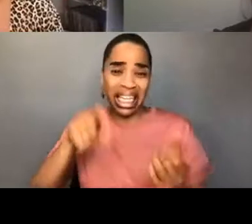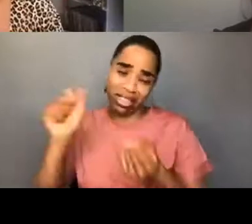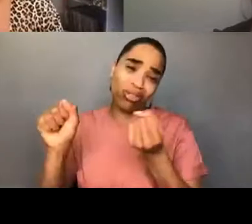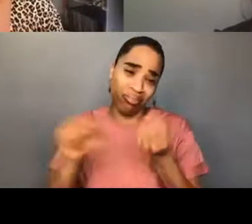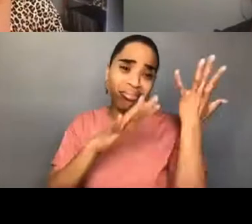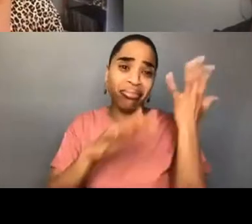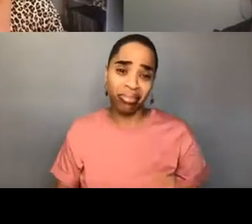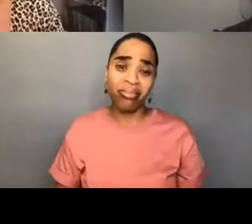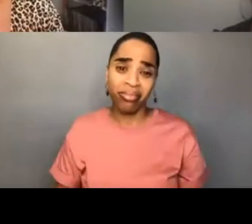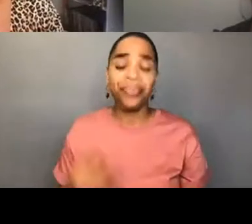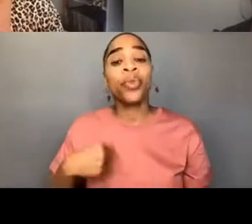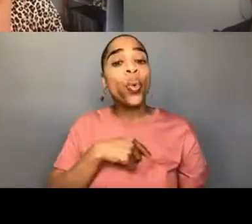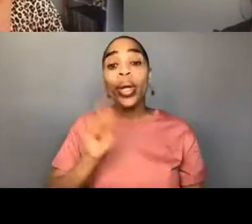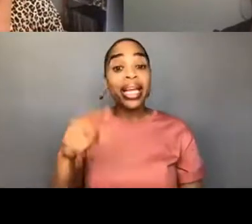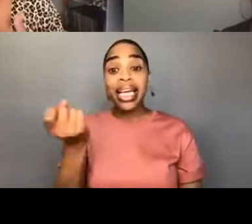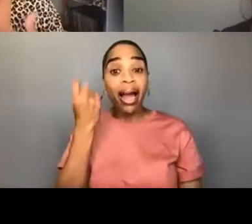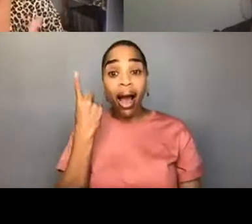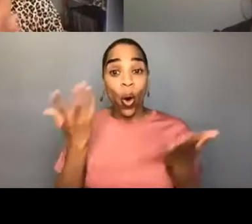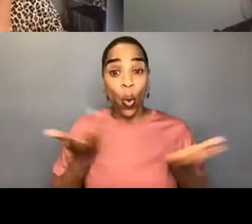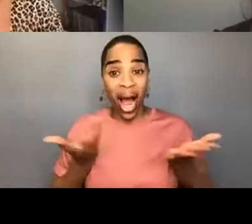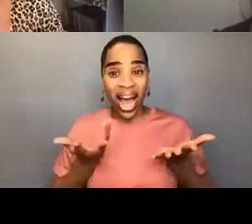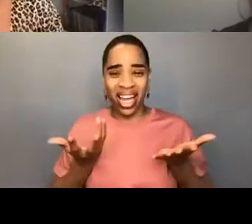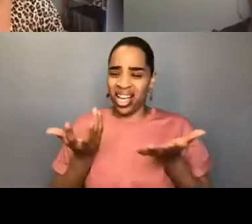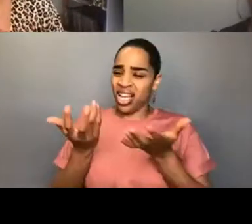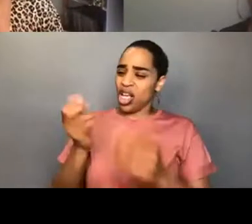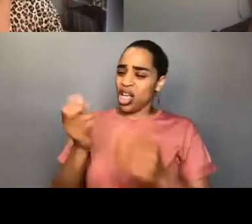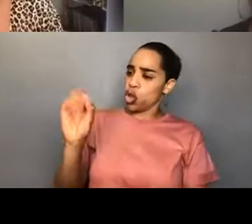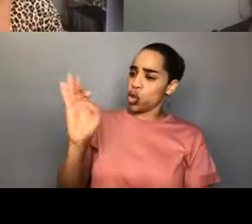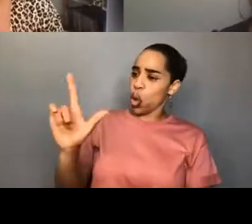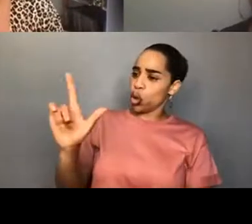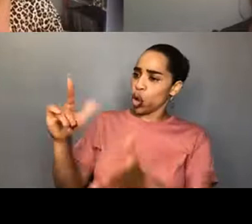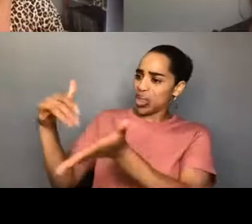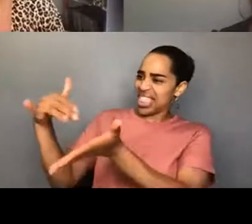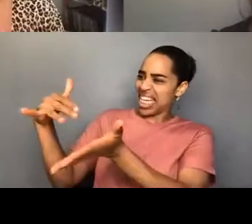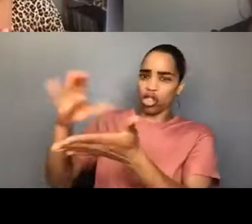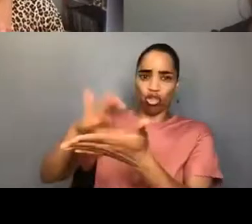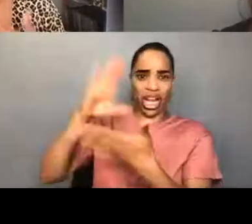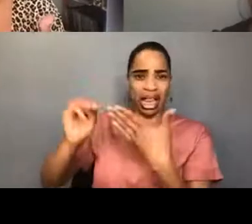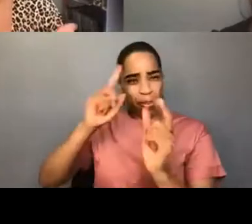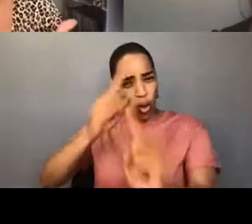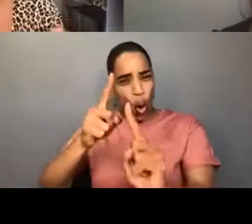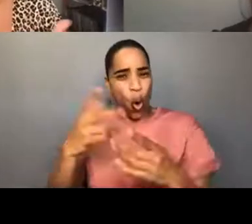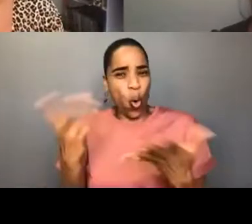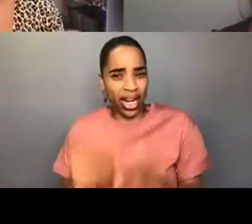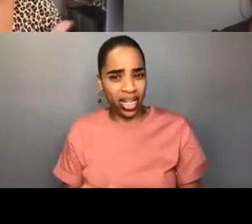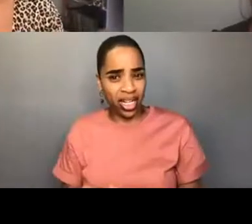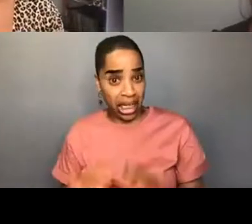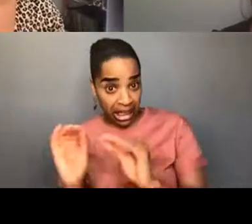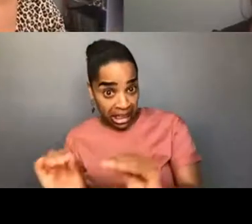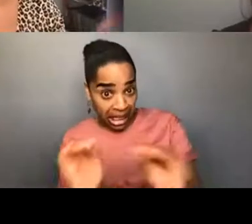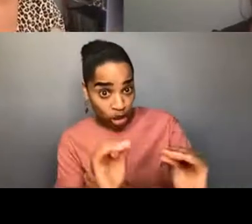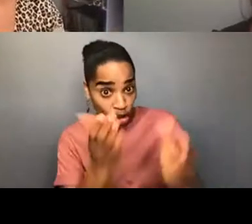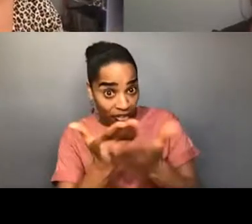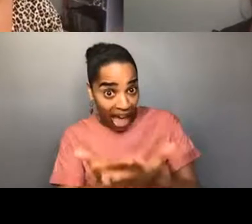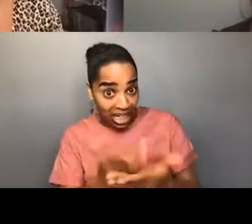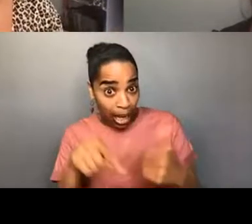to understand, what is social studies curriculum trying to do? It's not actually trying to teach us the facts